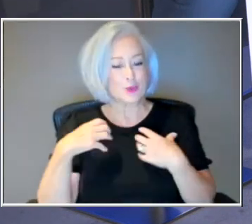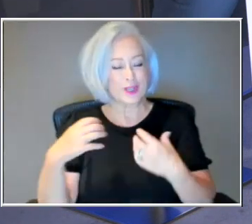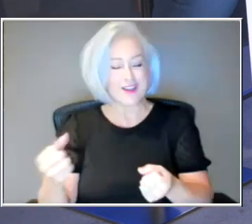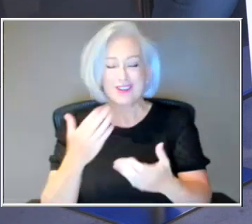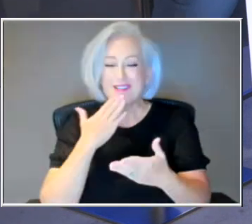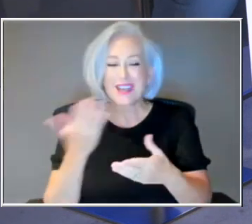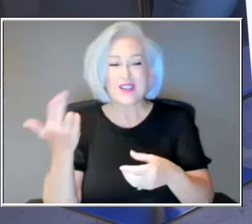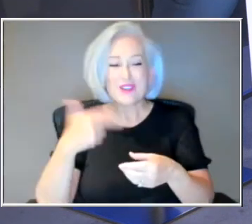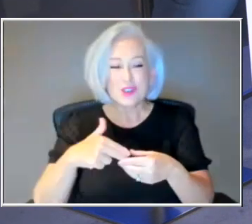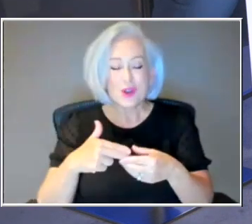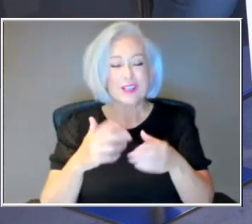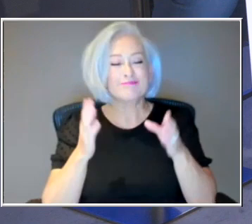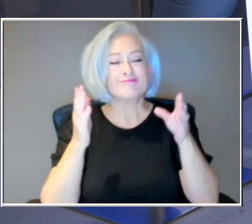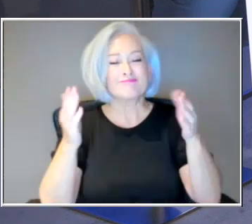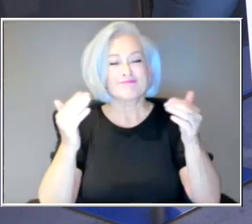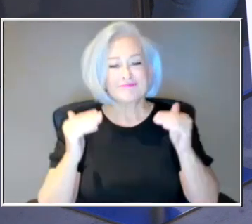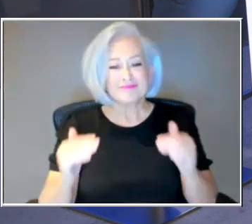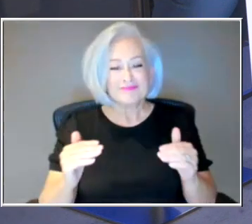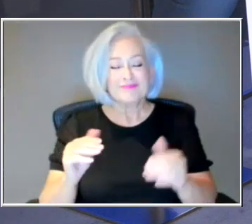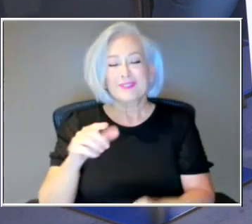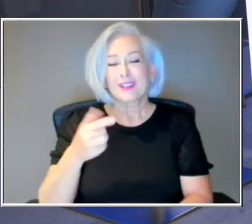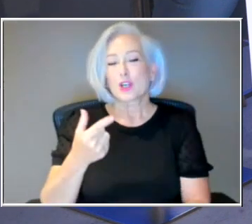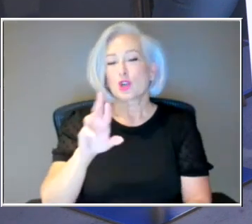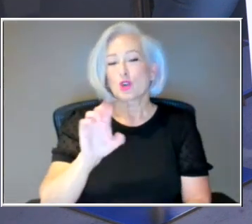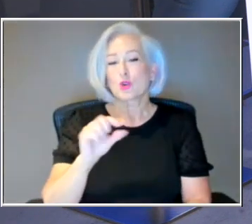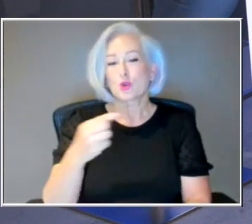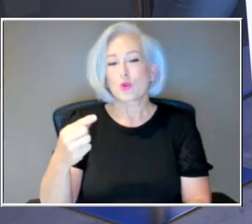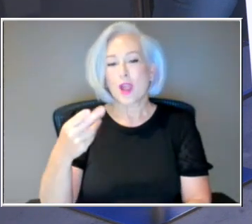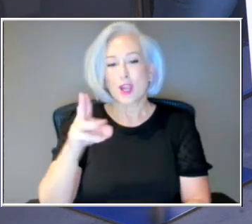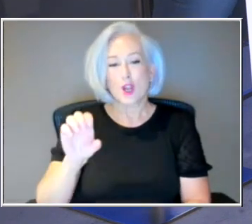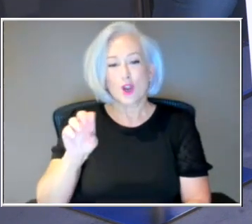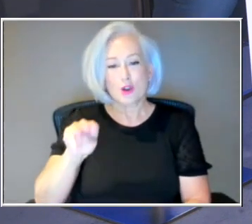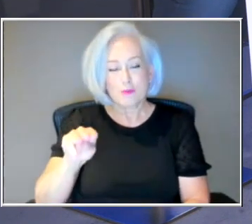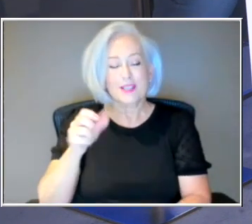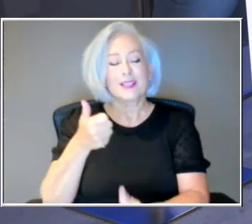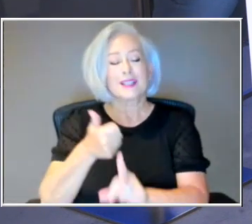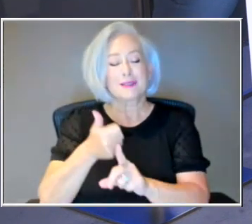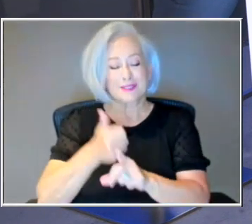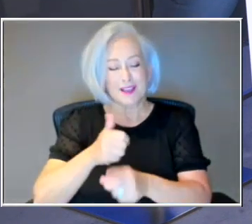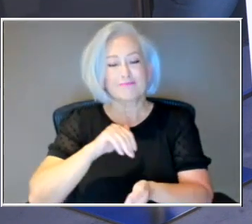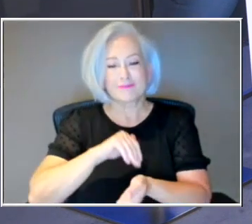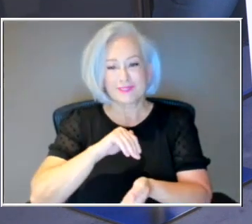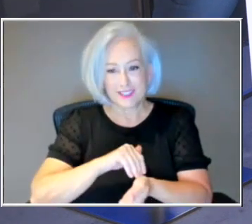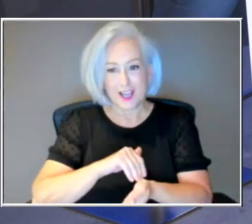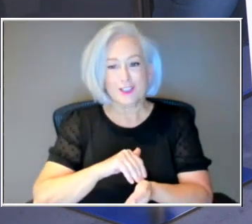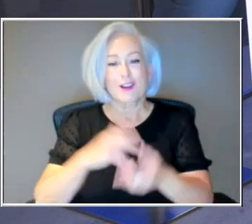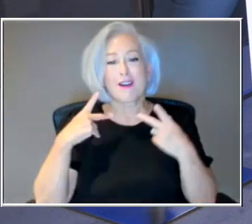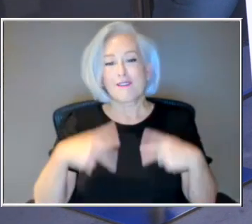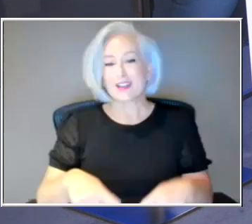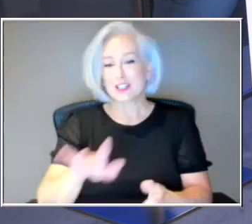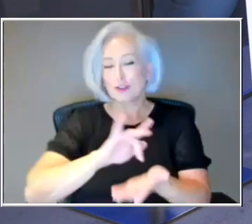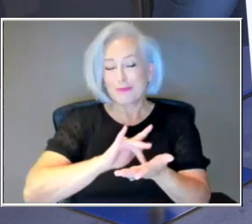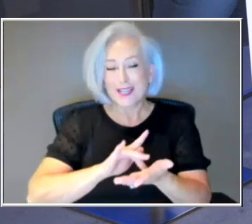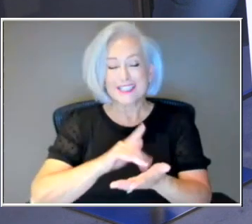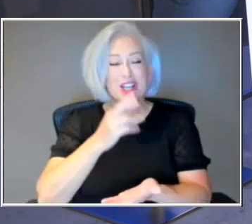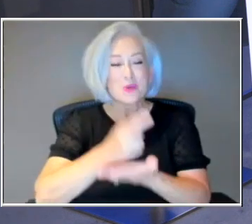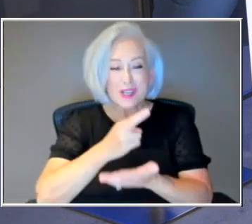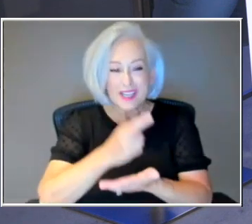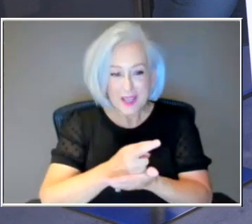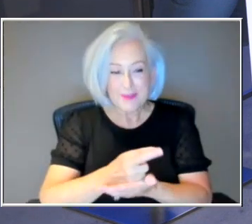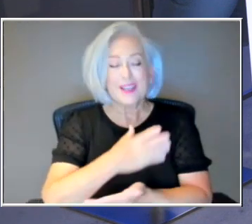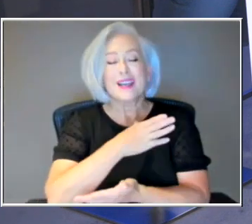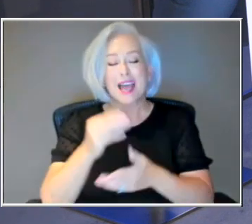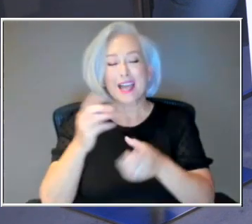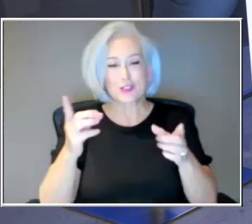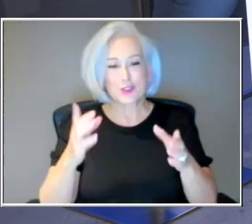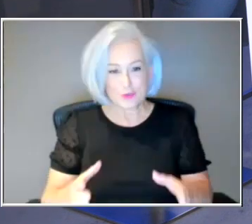Also, we have Dr. Greg Herman next to me, a physical medicine and rehab specialist, as well as the director of the outpatient stroke rehabilitation